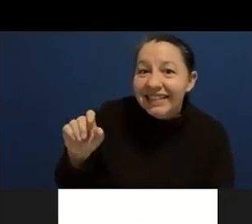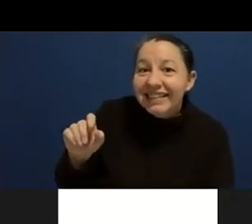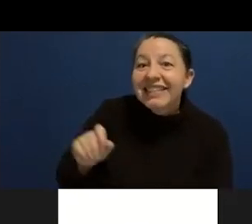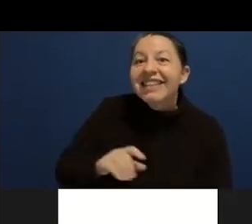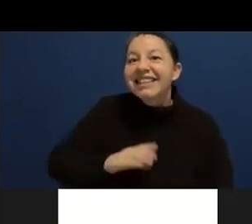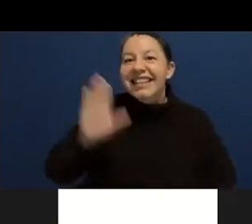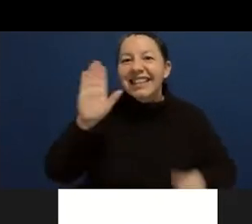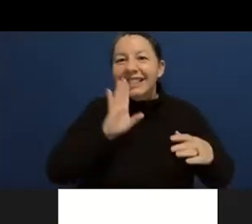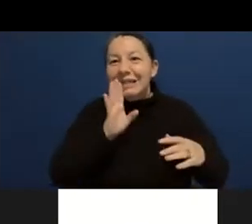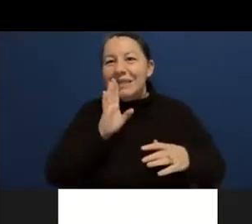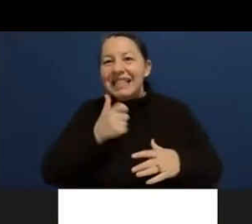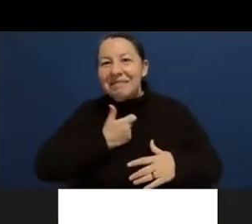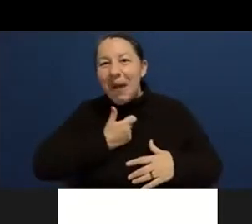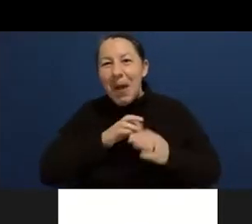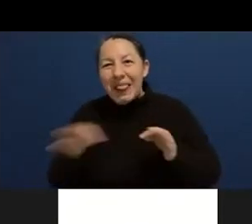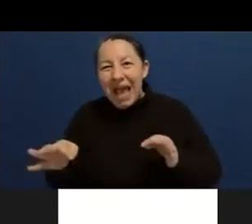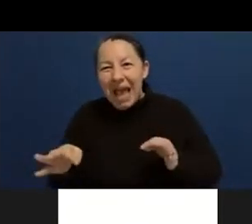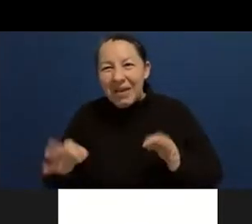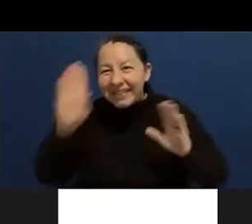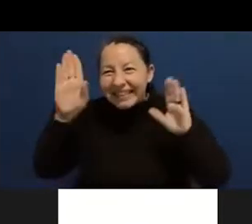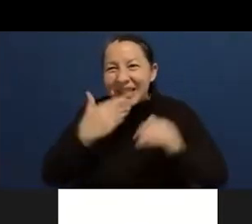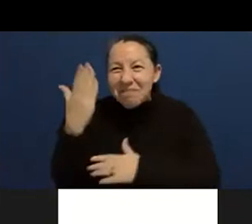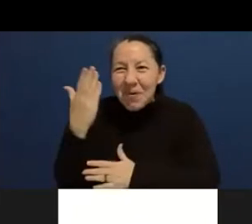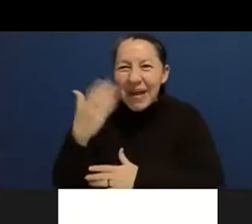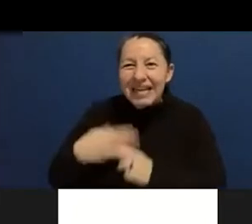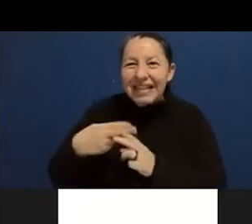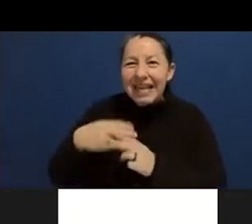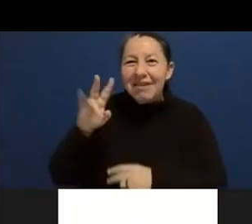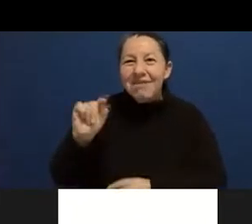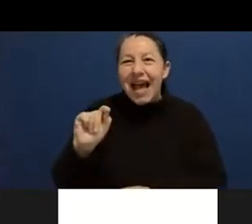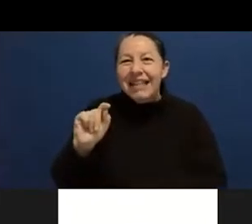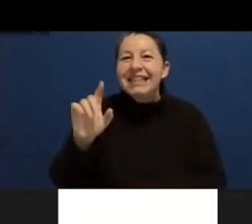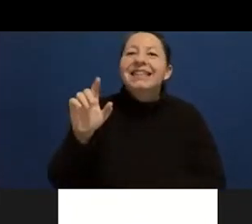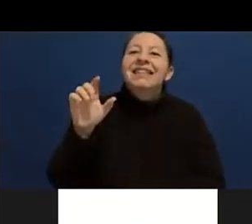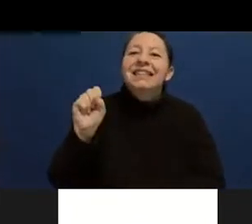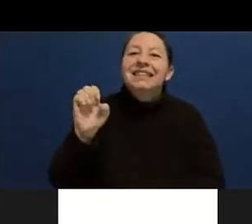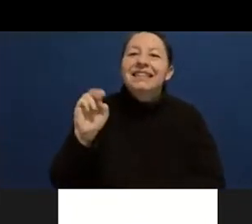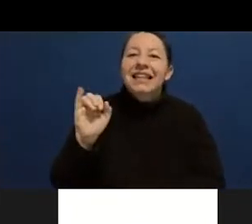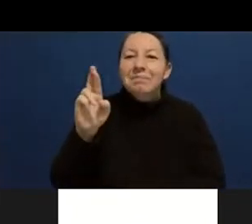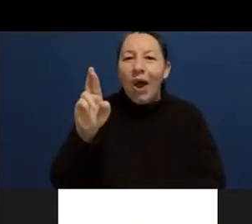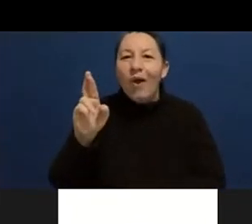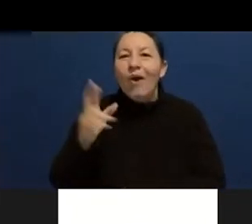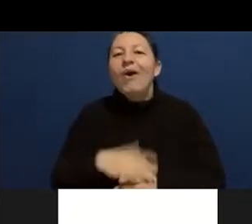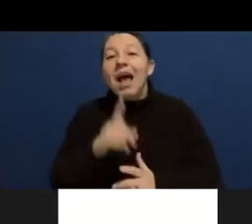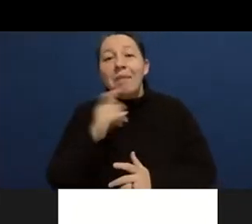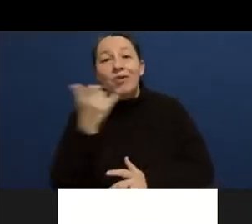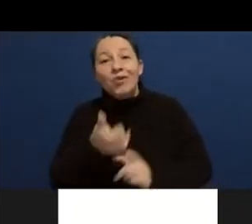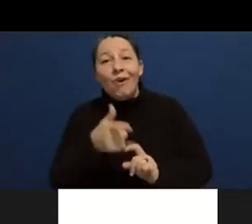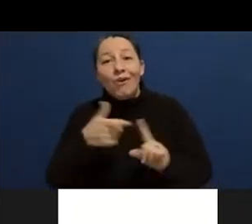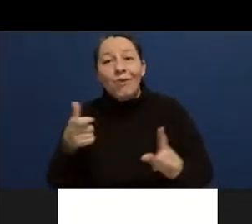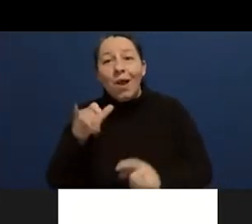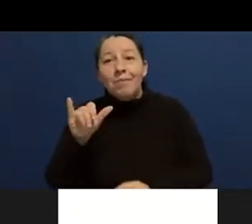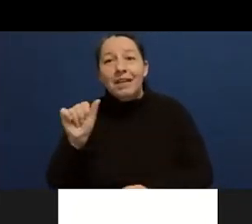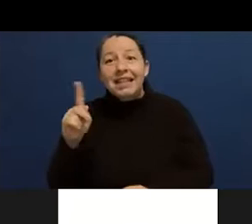Yaketsutat. Good morning. My name is Violet Sunsmeyer, and I am calling in from